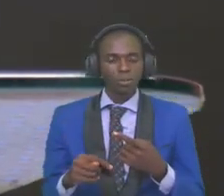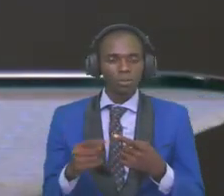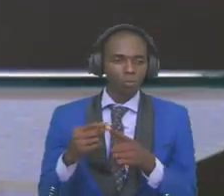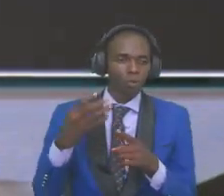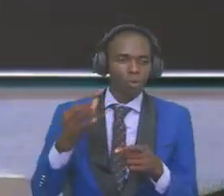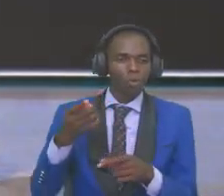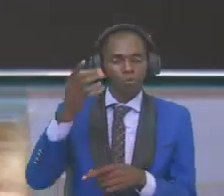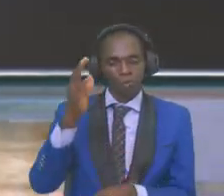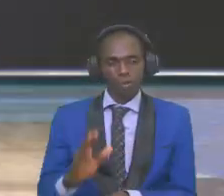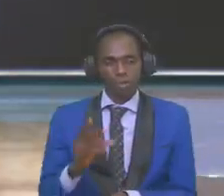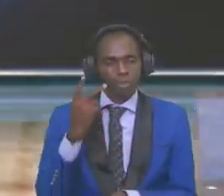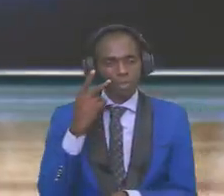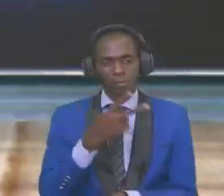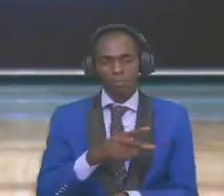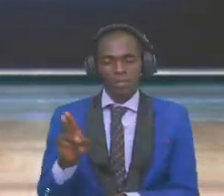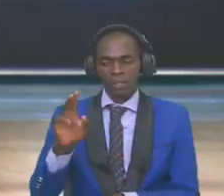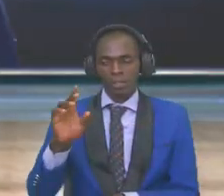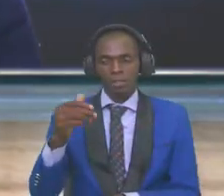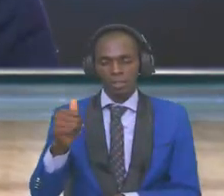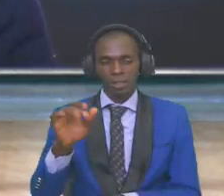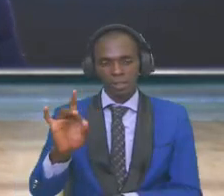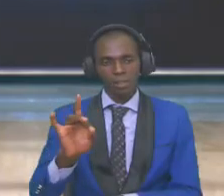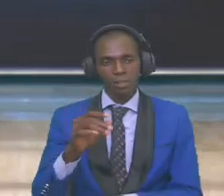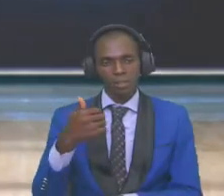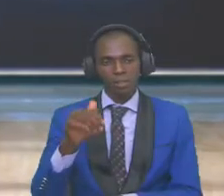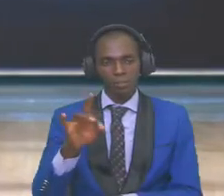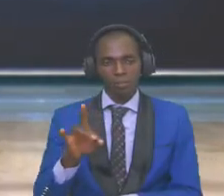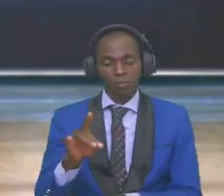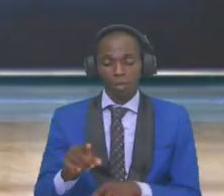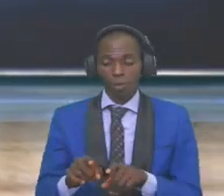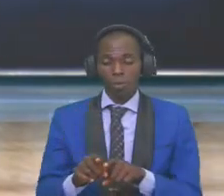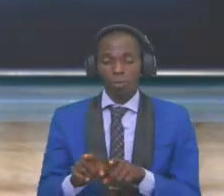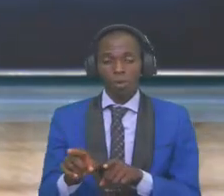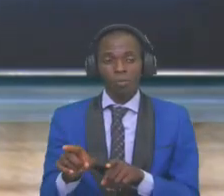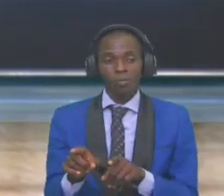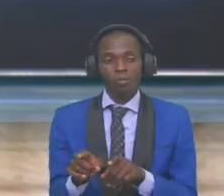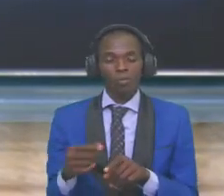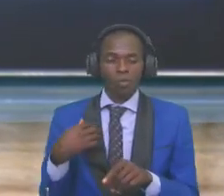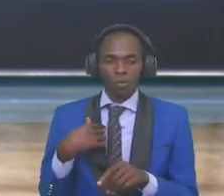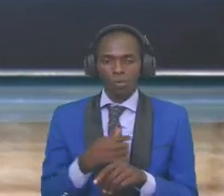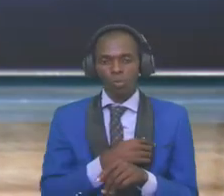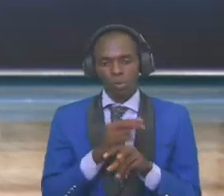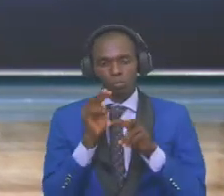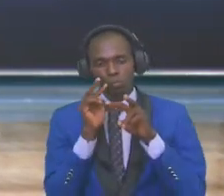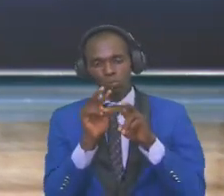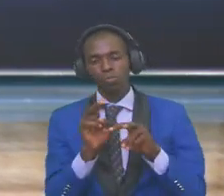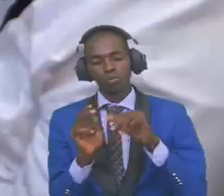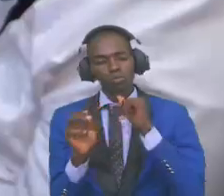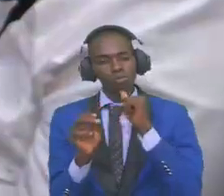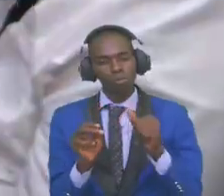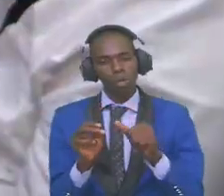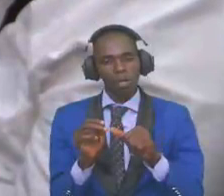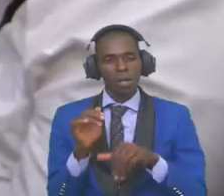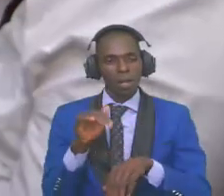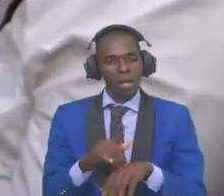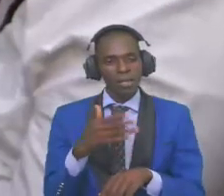Verse 18. In verse 18, while we look not at things